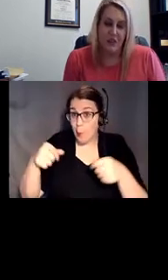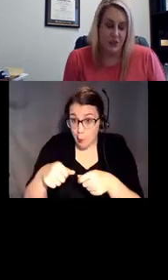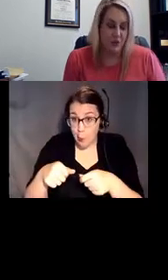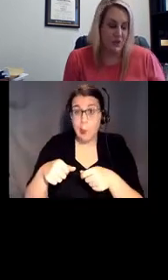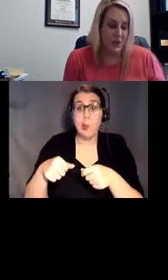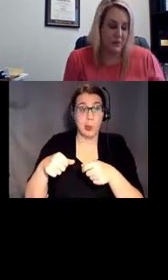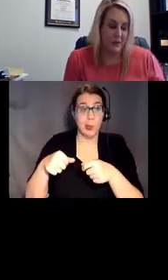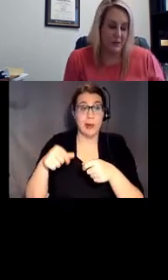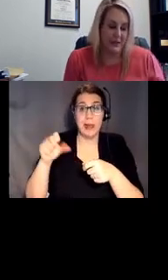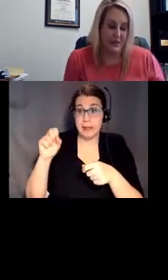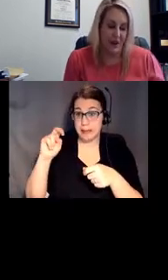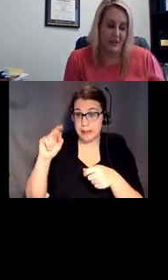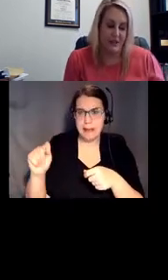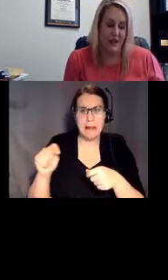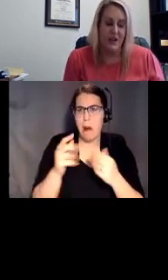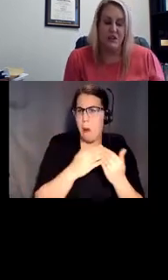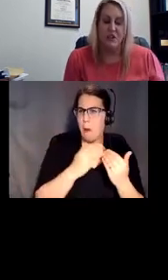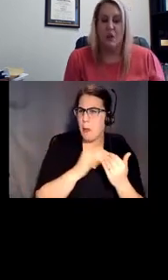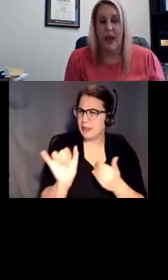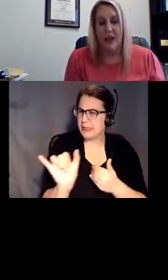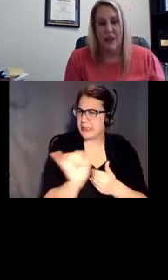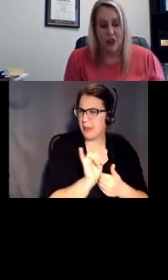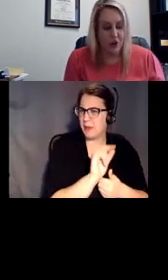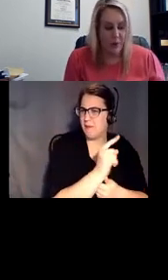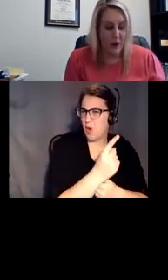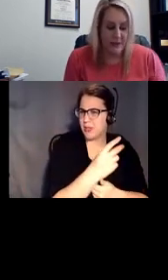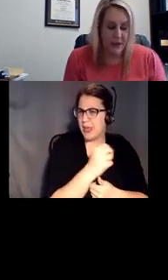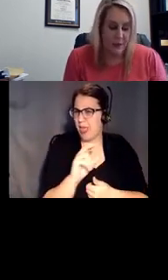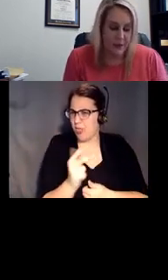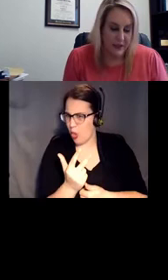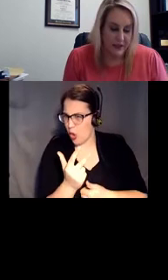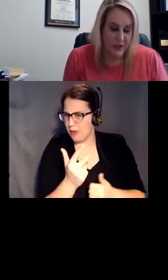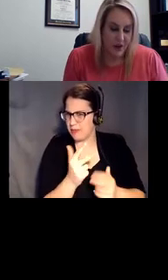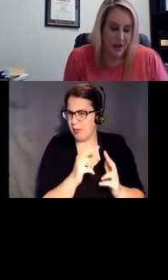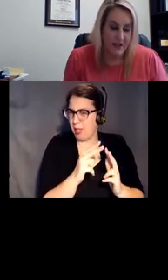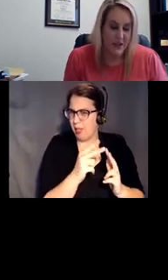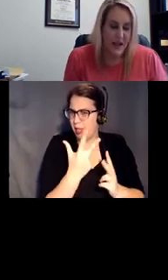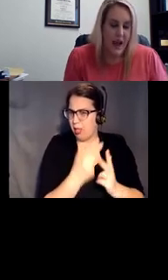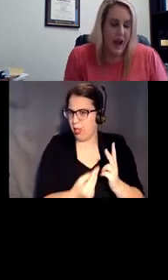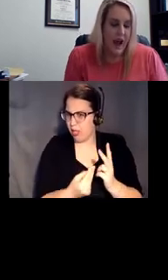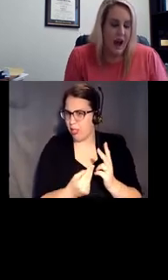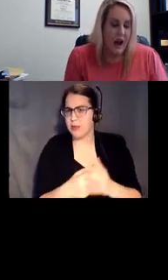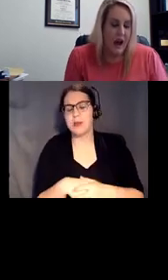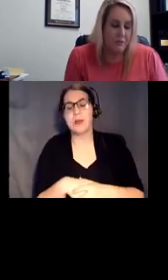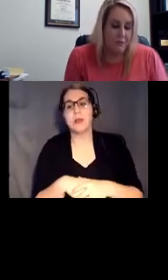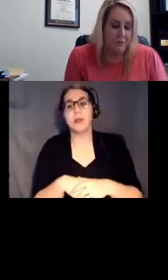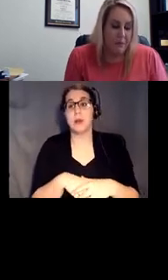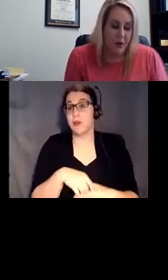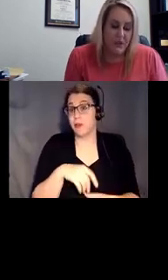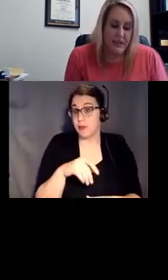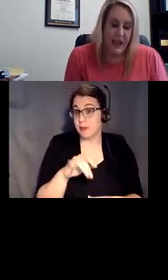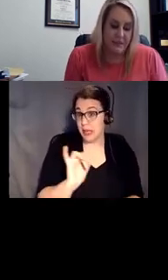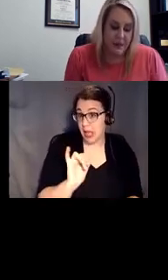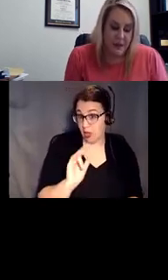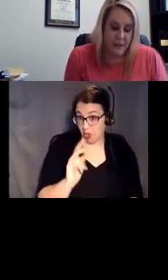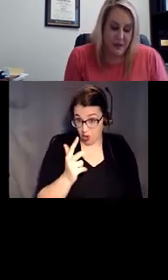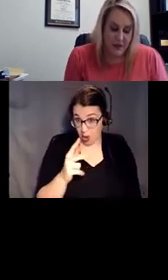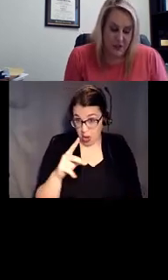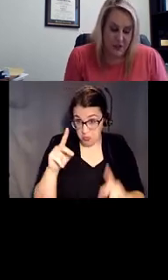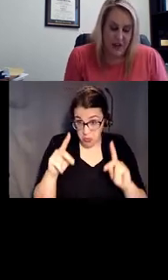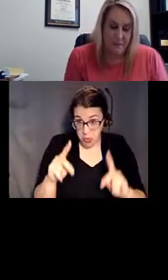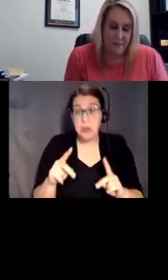the other two supplemental needs trusts. So like third-party supplemental needs trusts, a person can